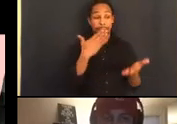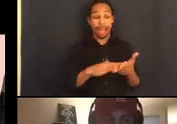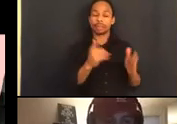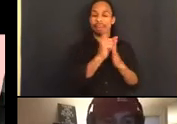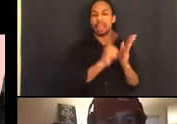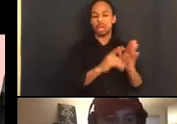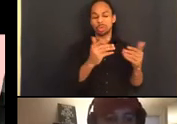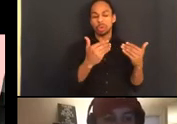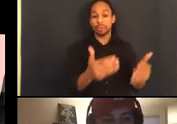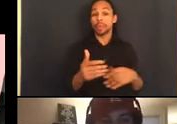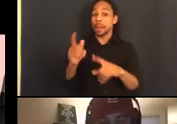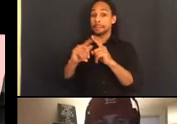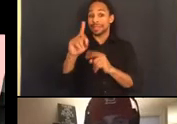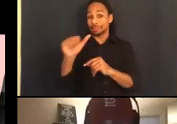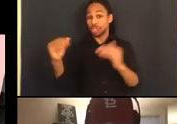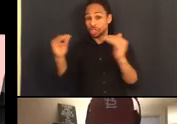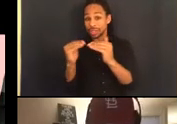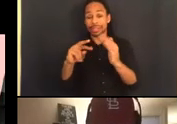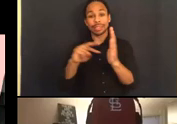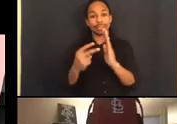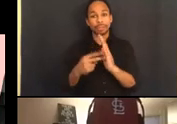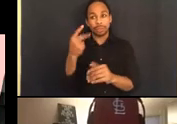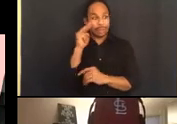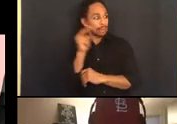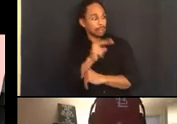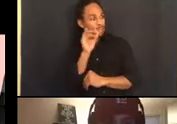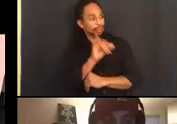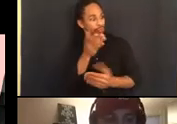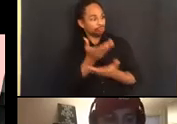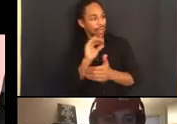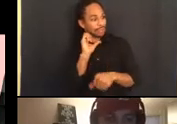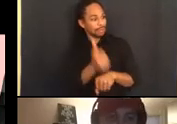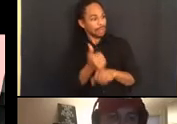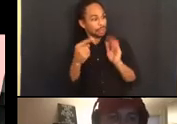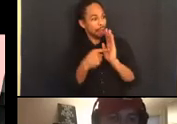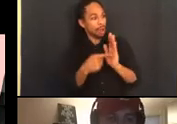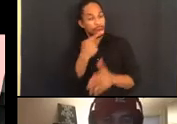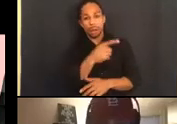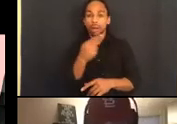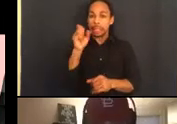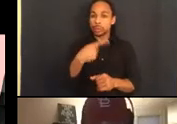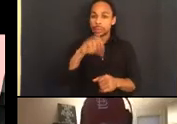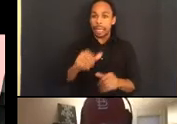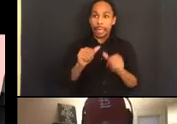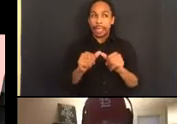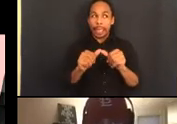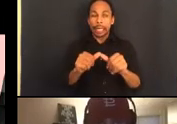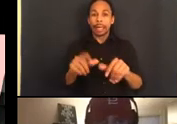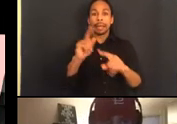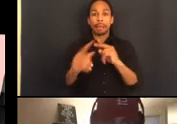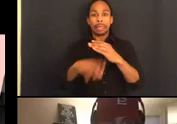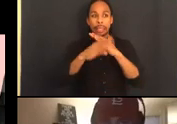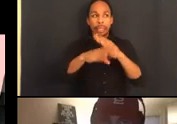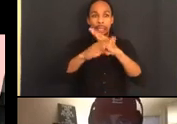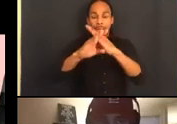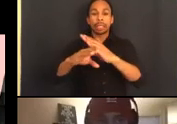forcing us to get beyond a rights-based model that might get us past some of the things that we're experiencing in the current situation. There's an